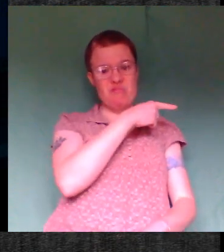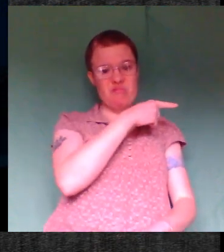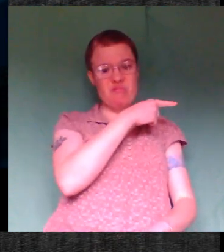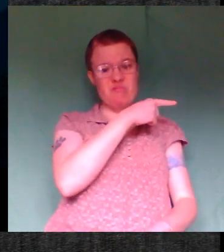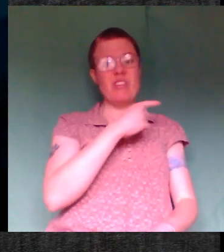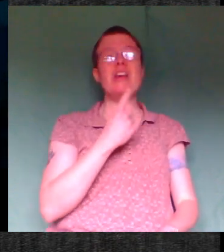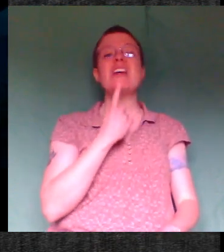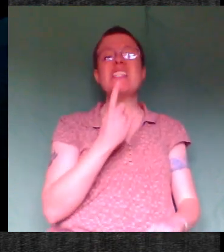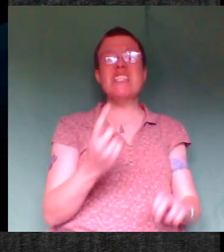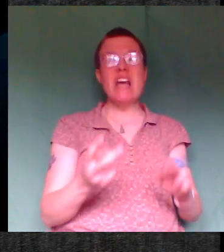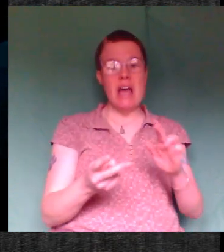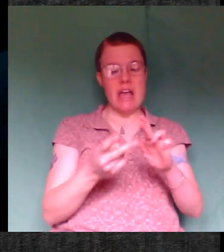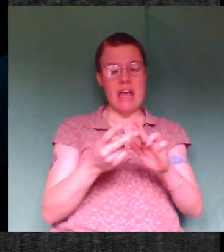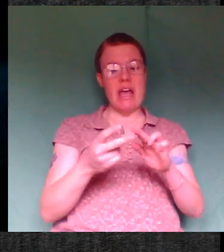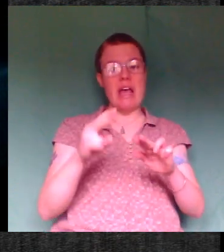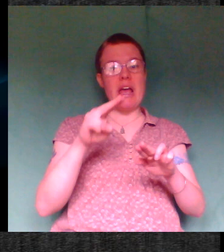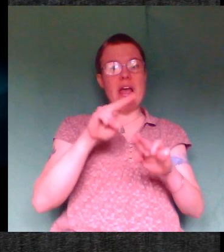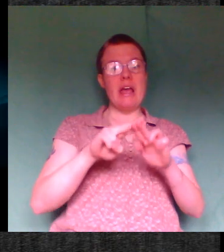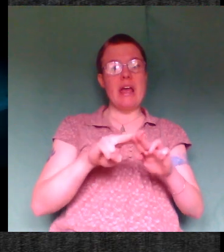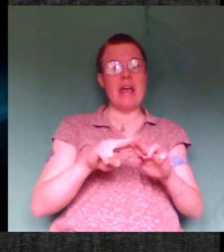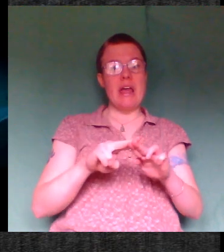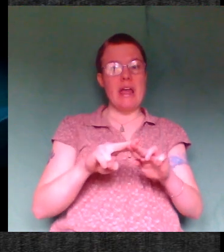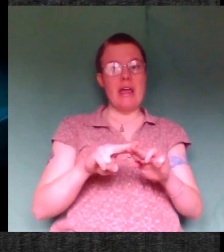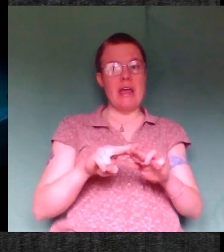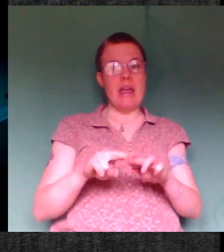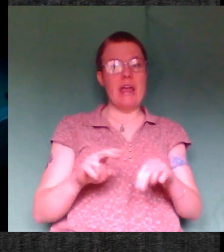hours, they'll launch a nuclear weapon.